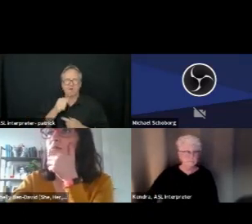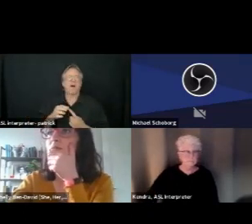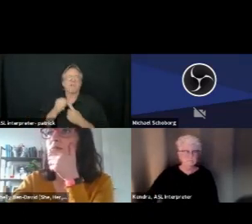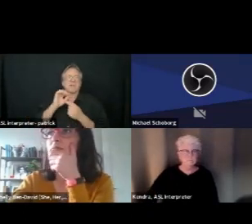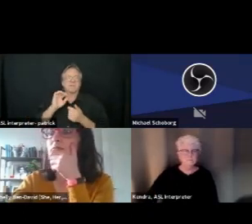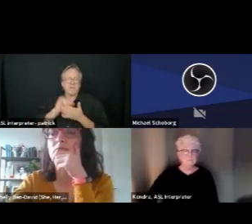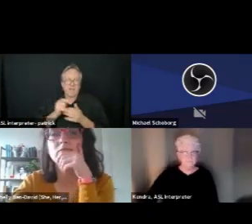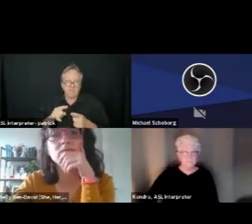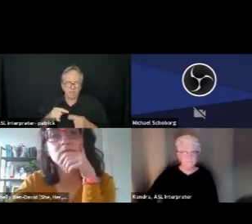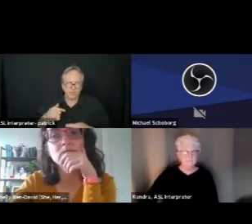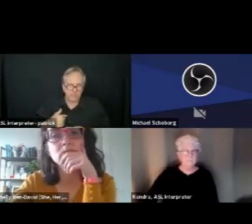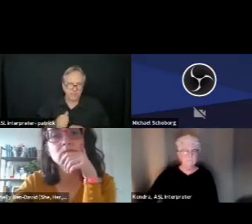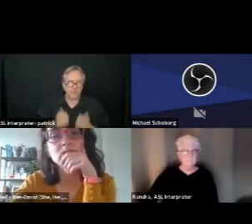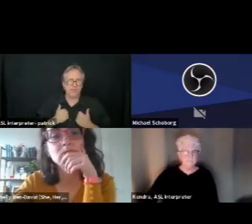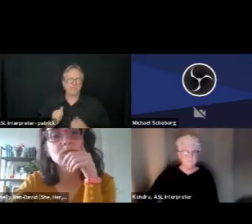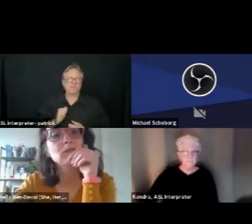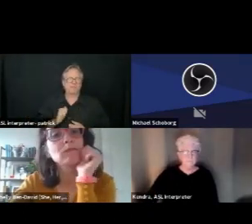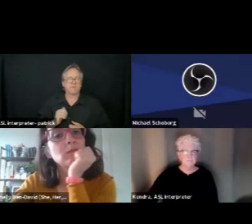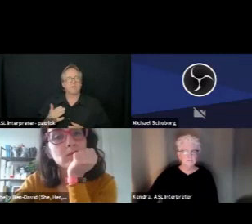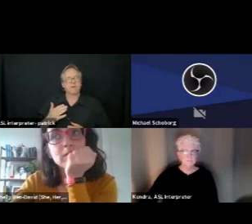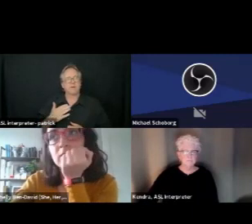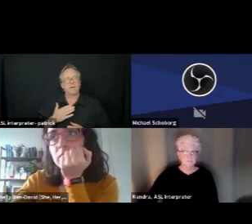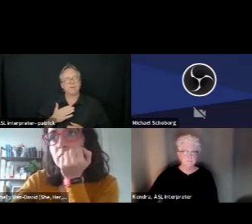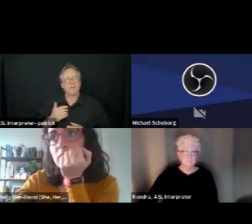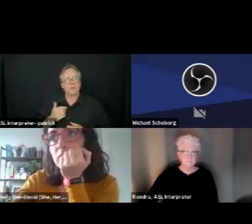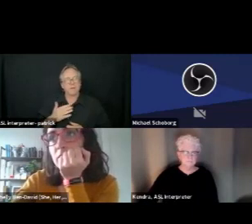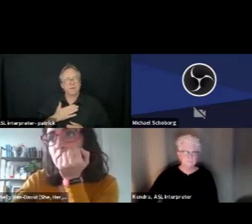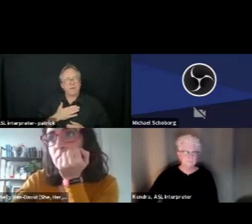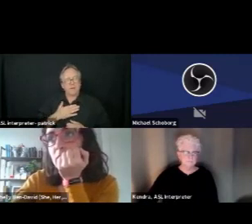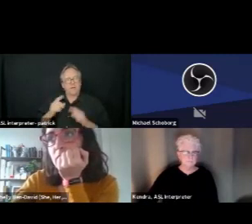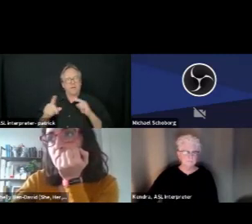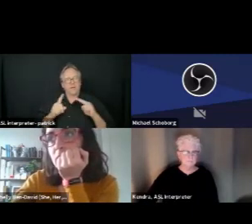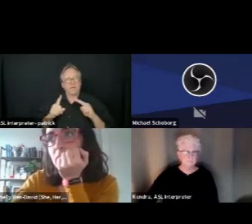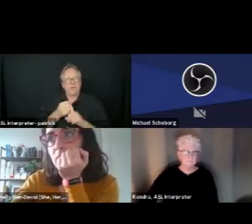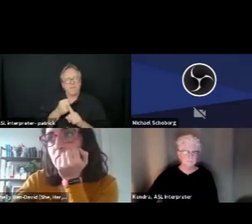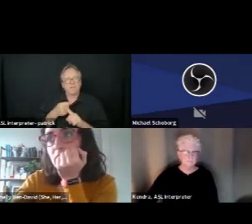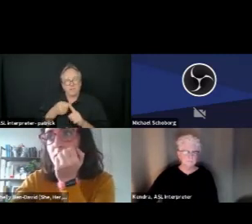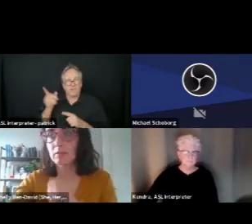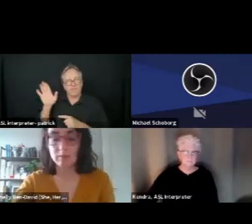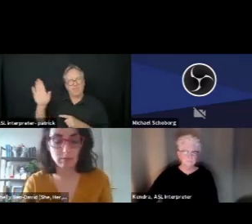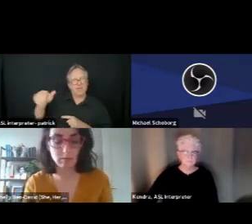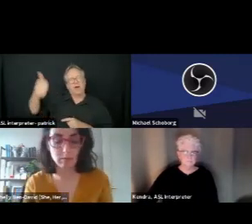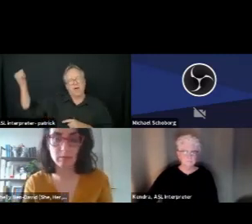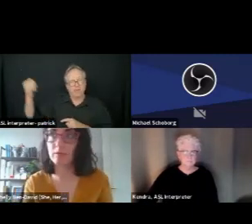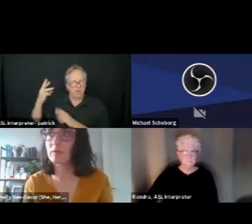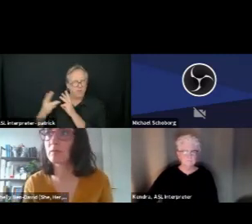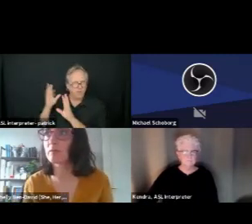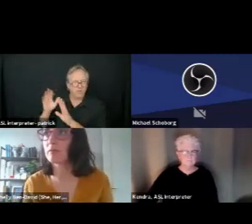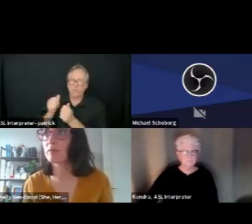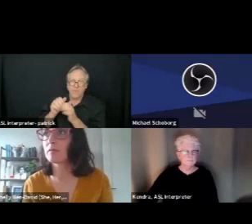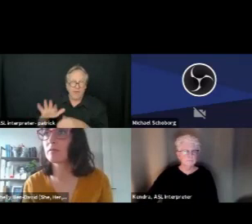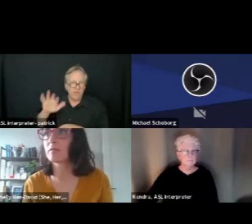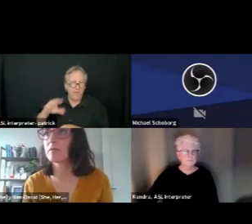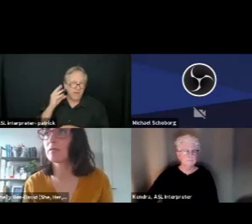myself. And a vast majority of my abuse comes from this other world. And I feel like without those